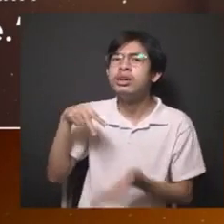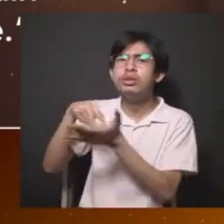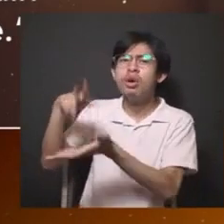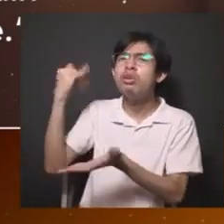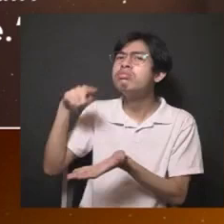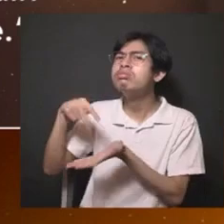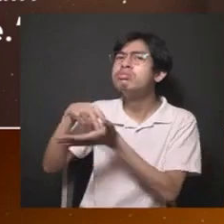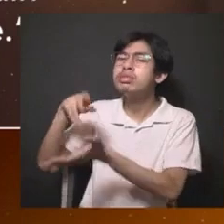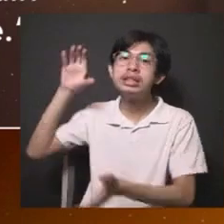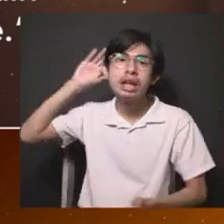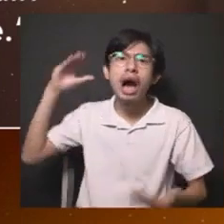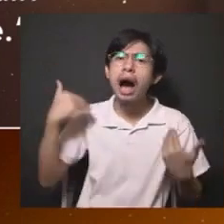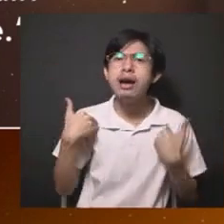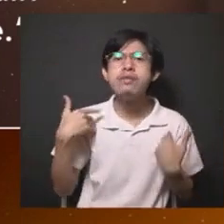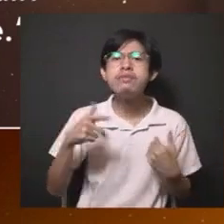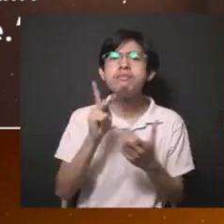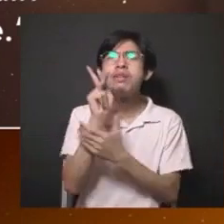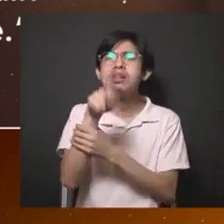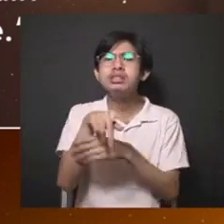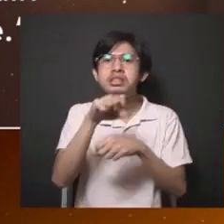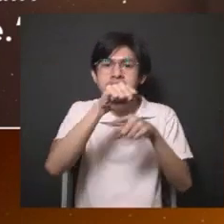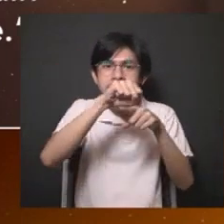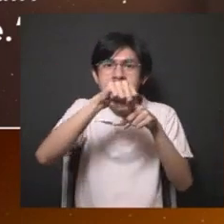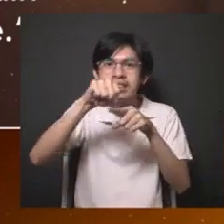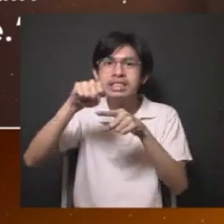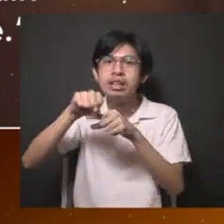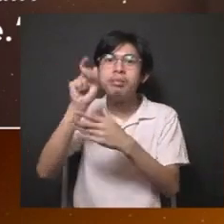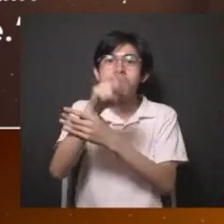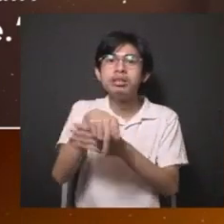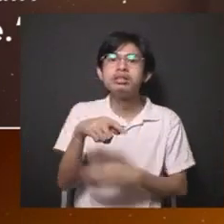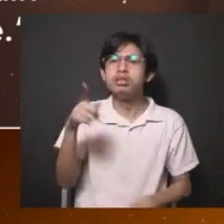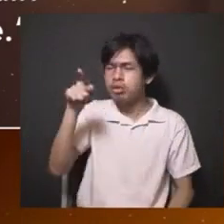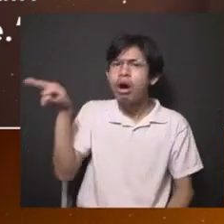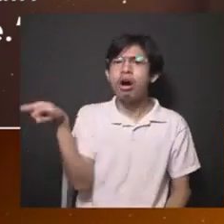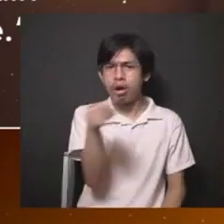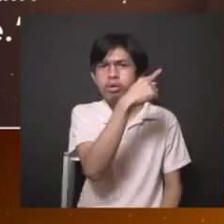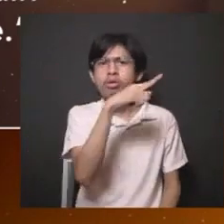and buy enough grain to keep us alive. Otherwise, we're going to die."